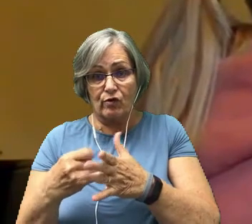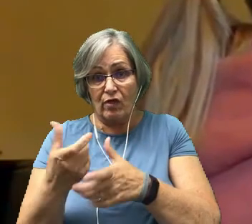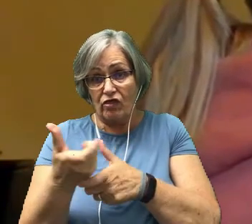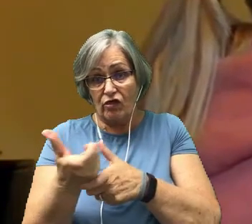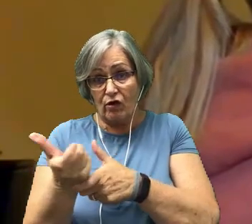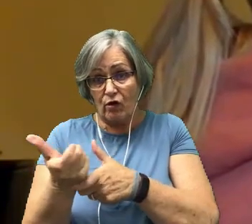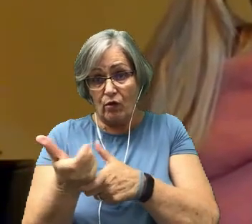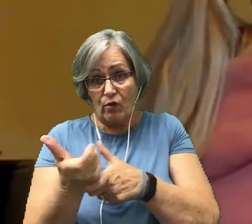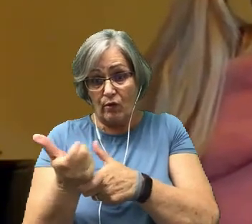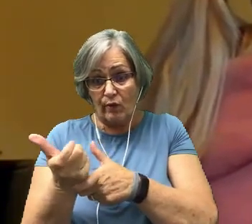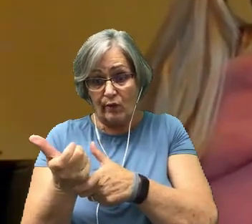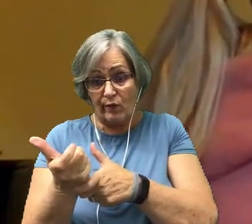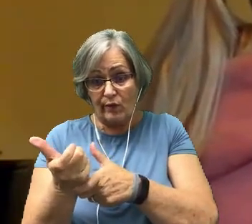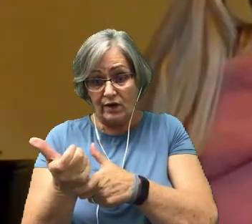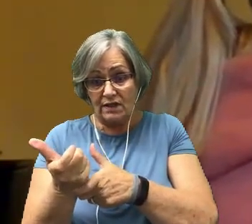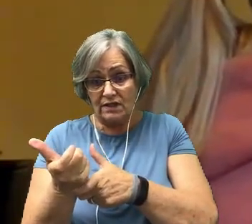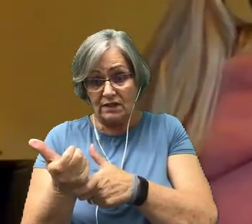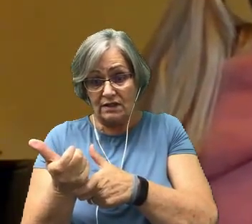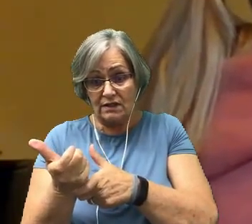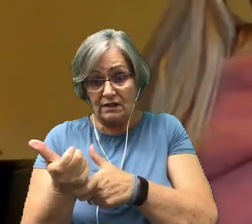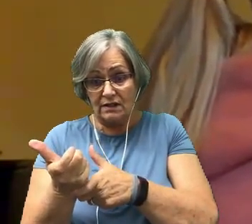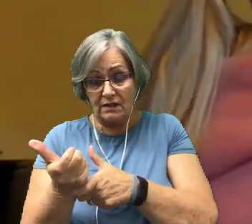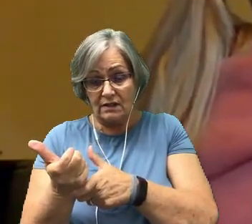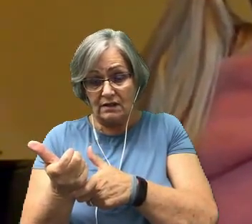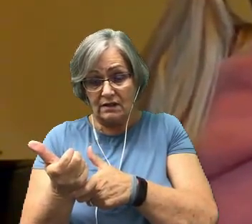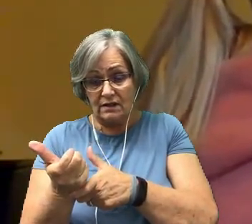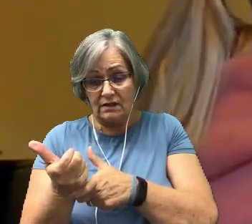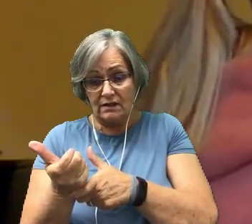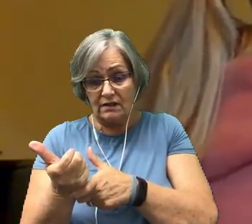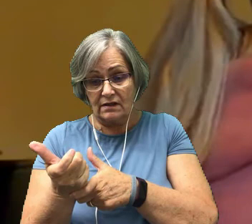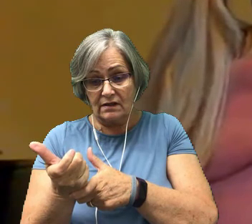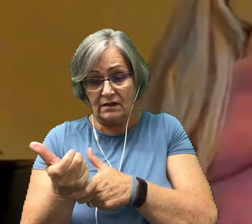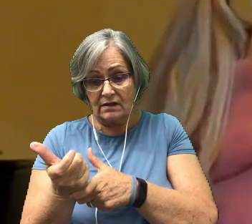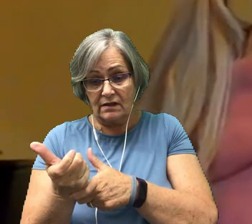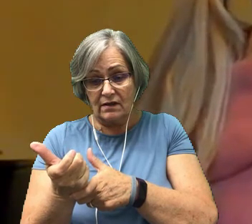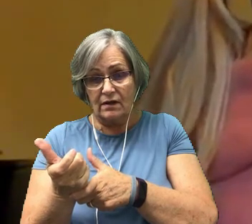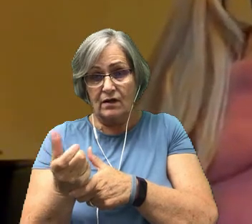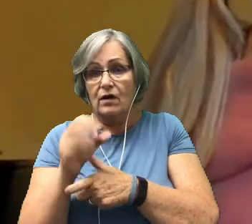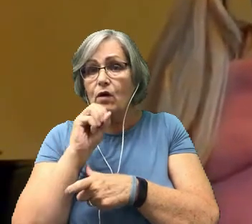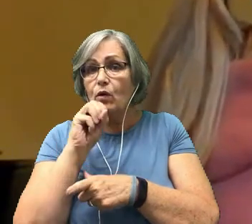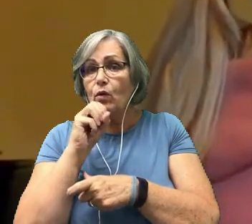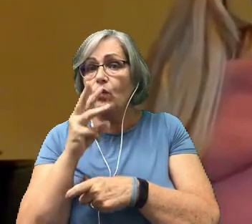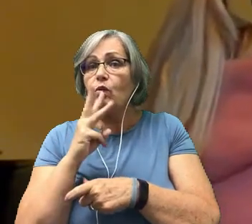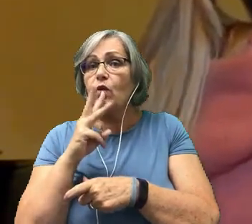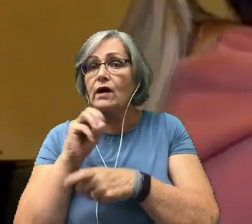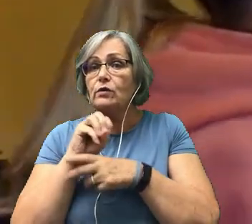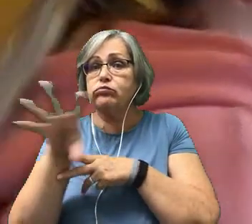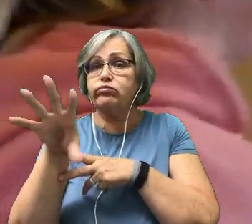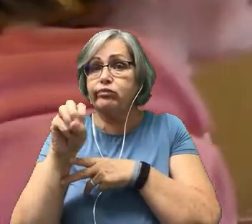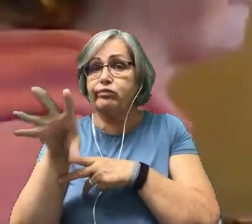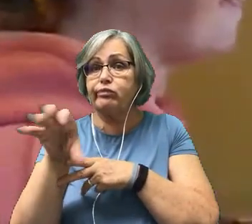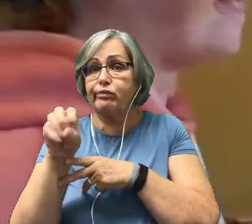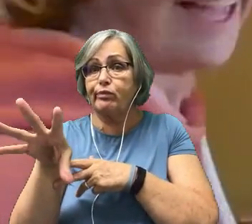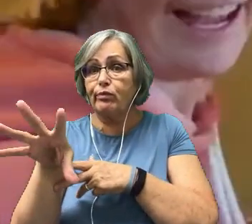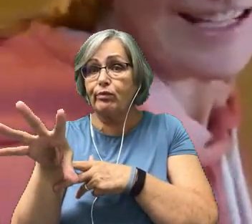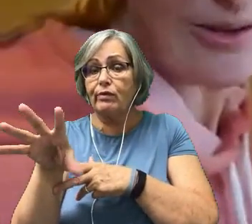hose, right? Holding on to the hose, and the water's coming out.